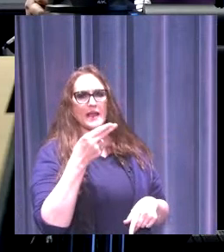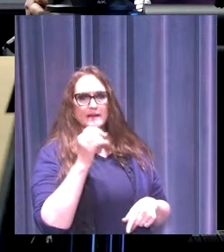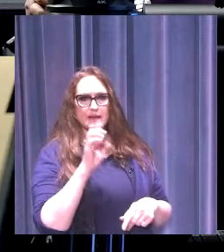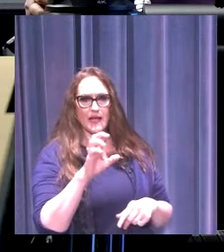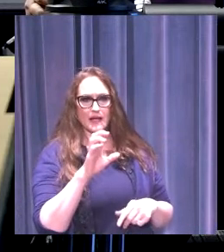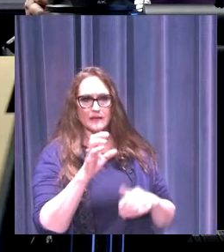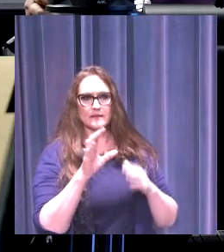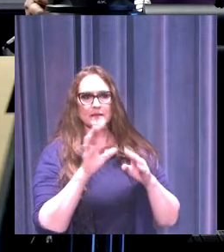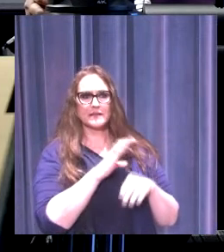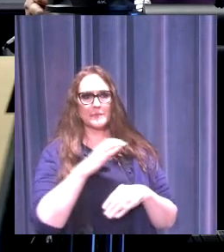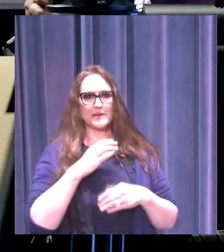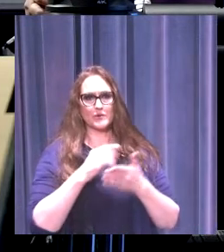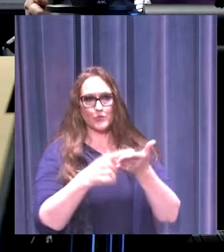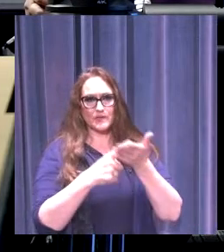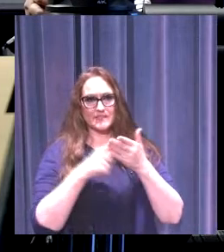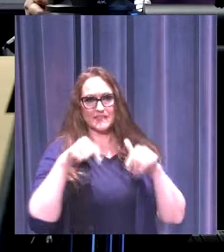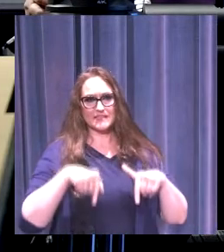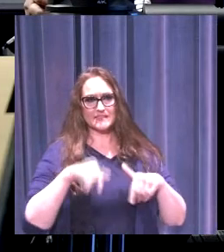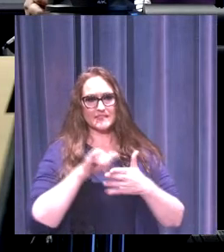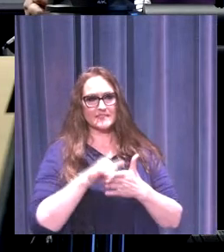discussed this, that we would